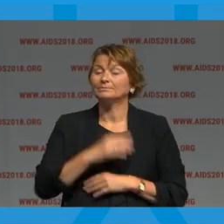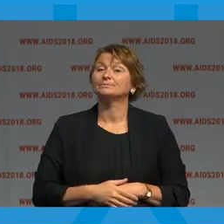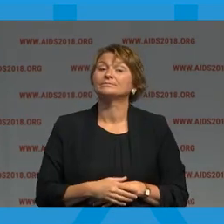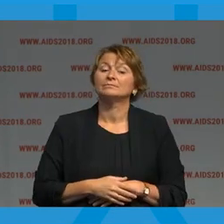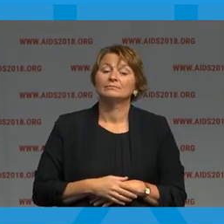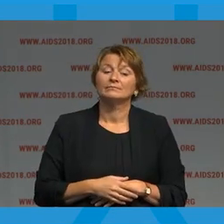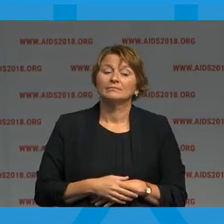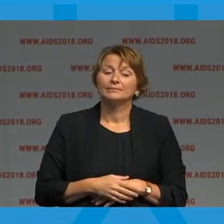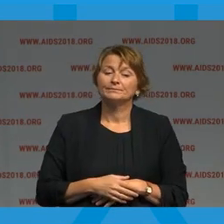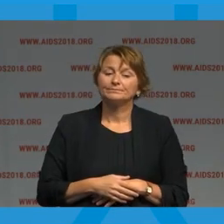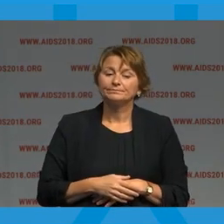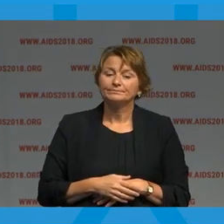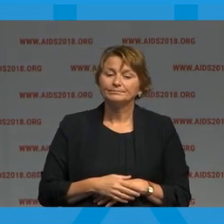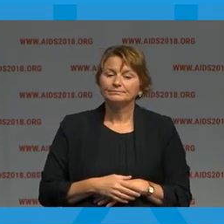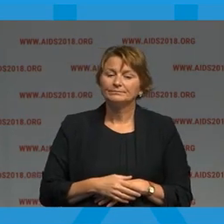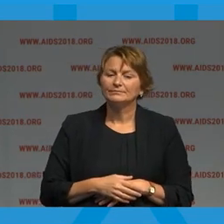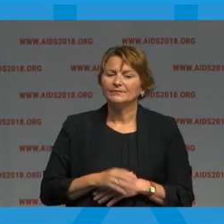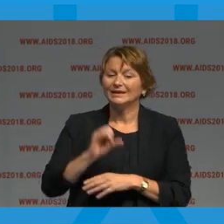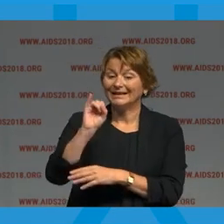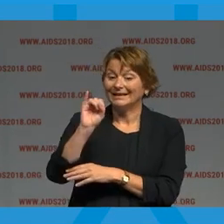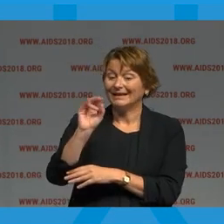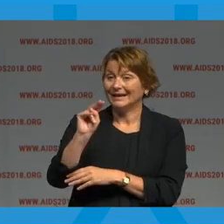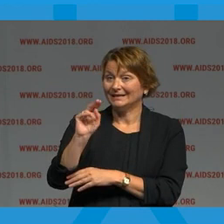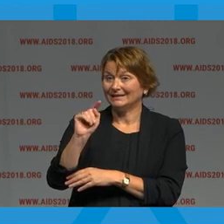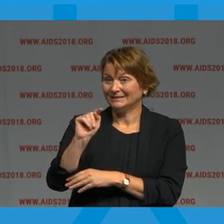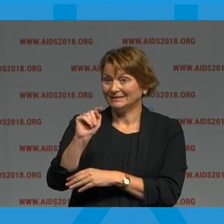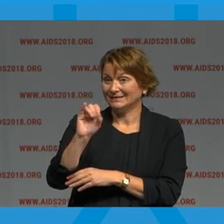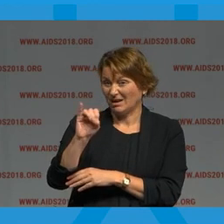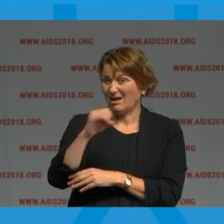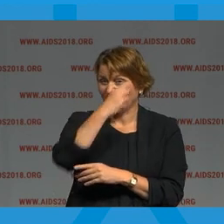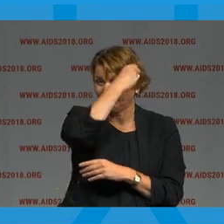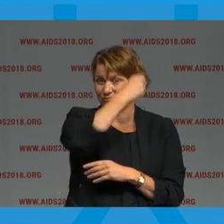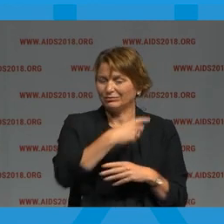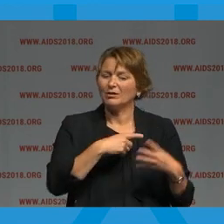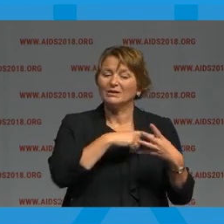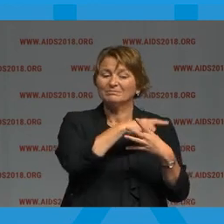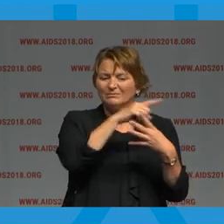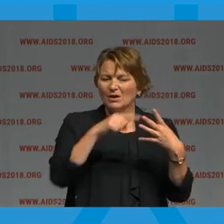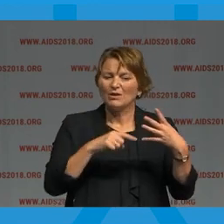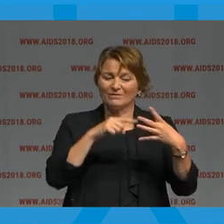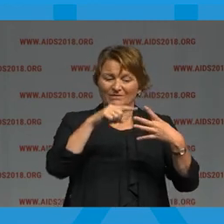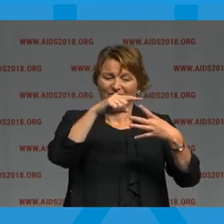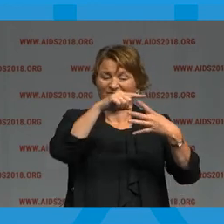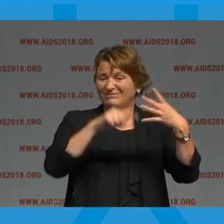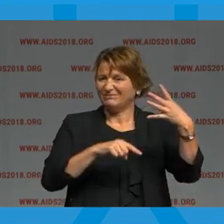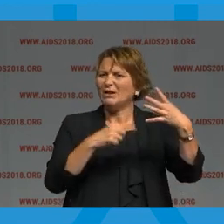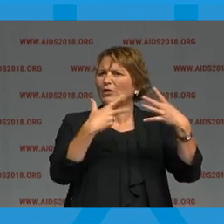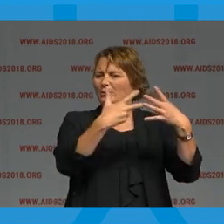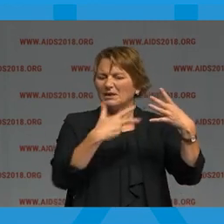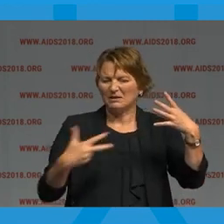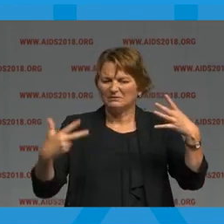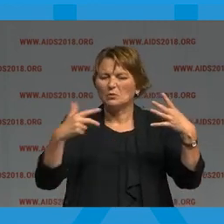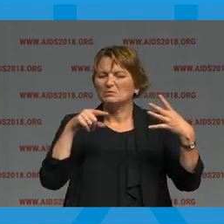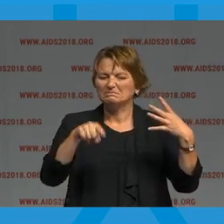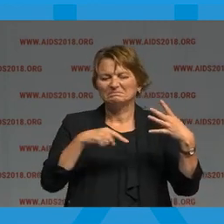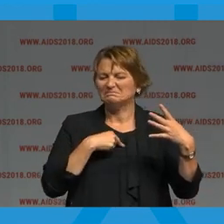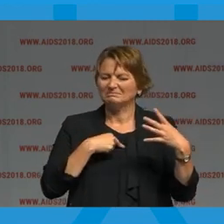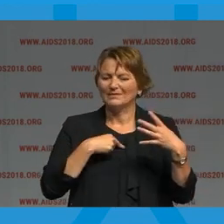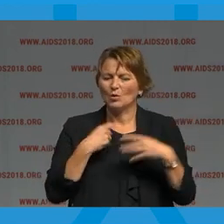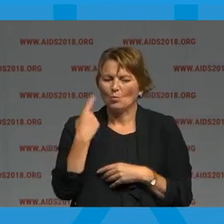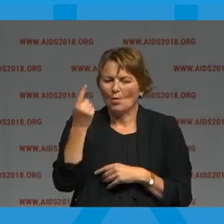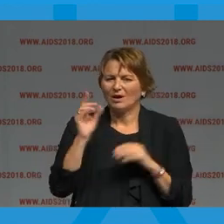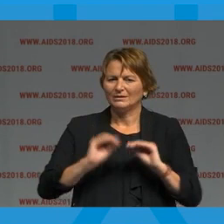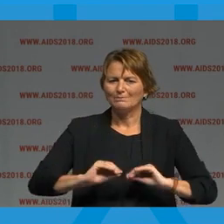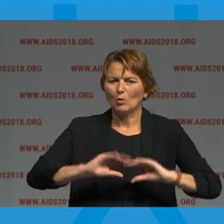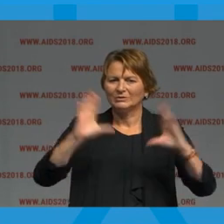of the 4 integrase inhibitors are very few drug interactions. Raltegravir is the cleanest one, in which you only have to